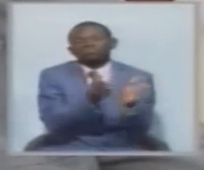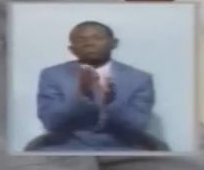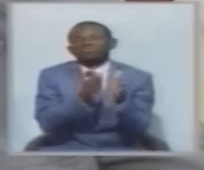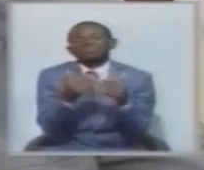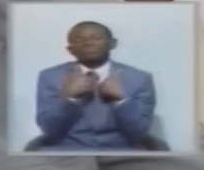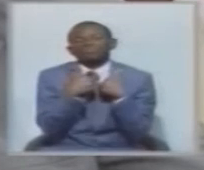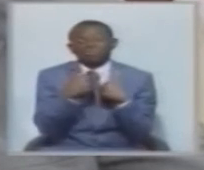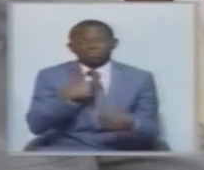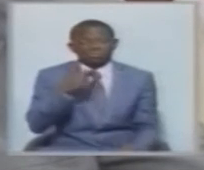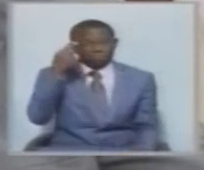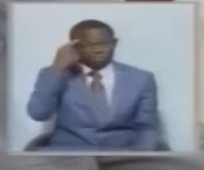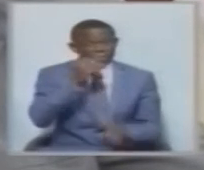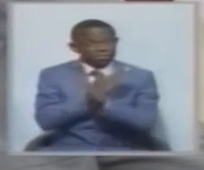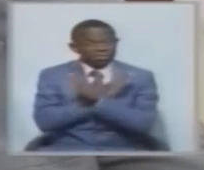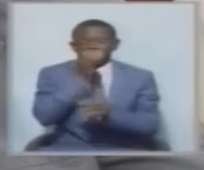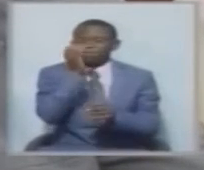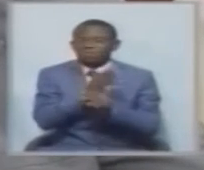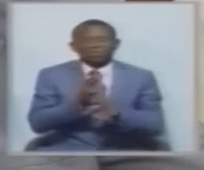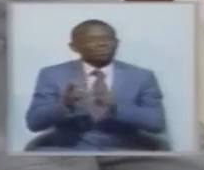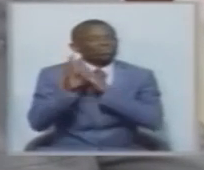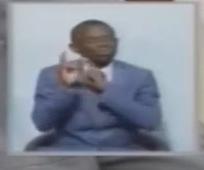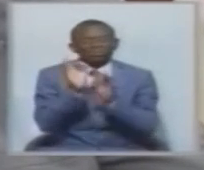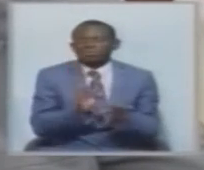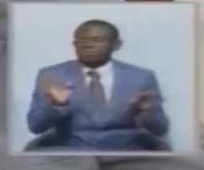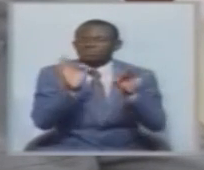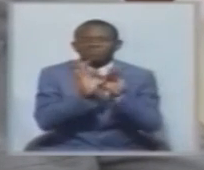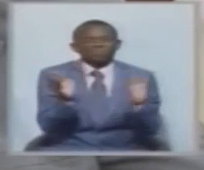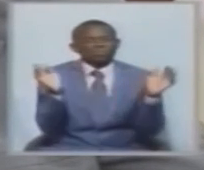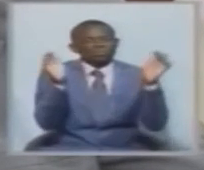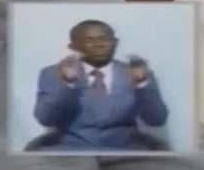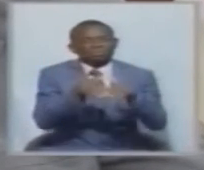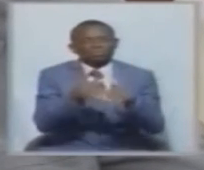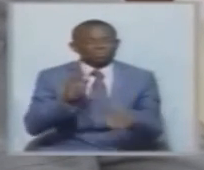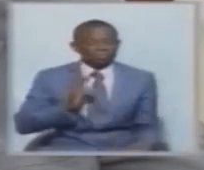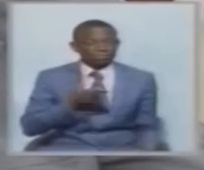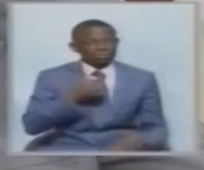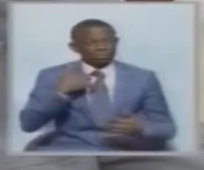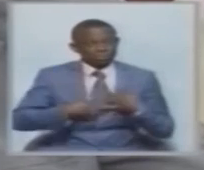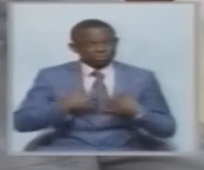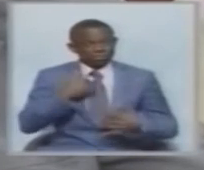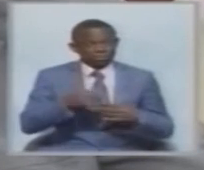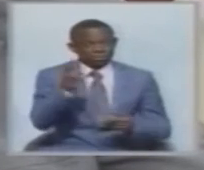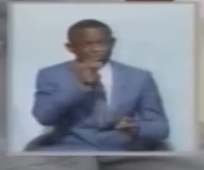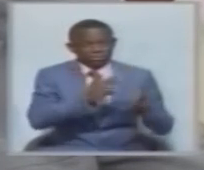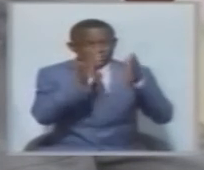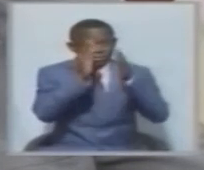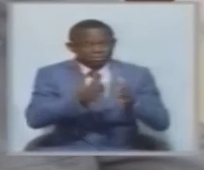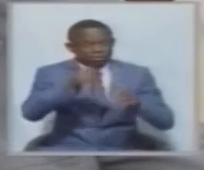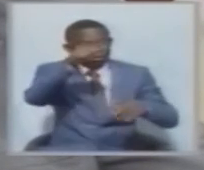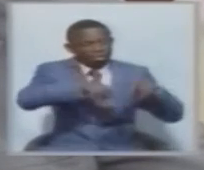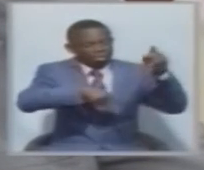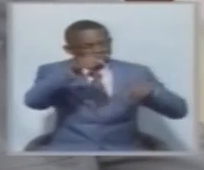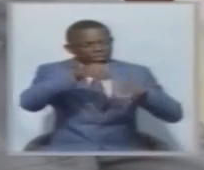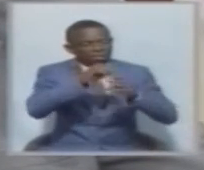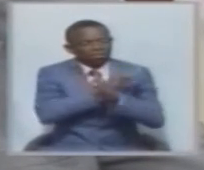country we are ready to host this important event, and we look forward to receiving our visitors over the